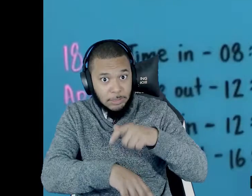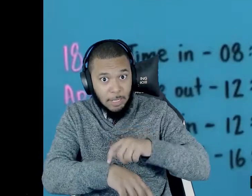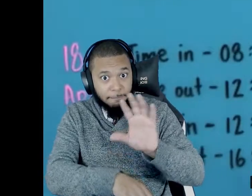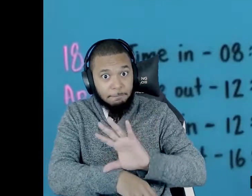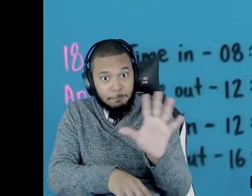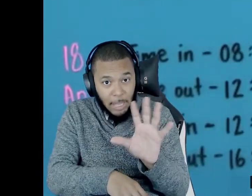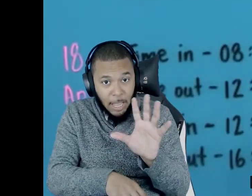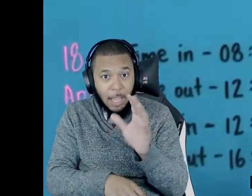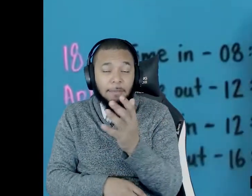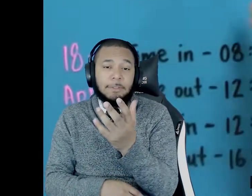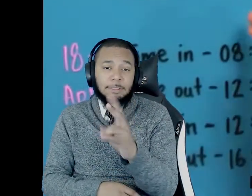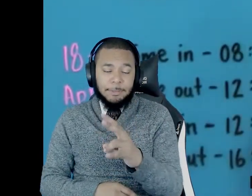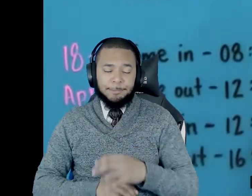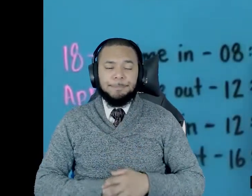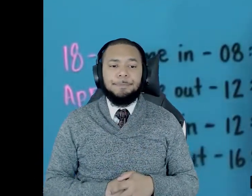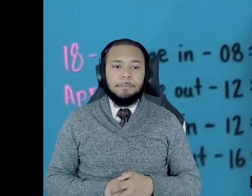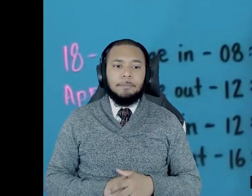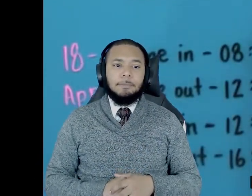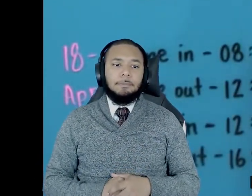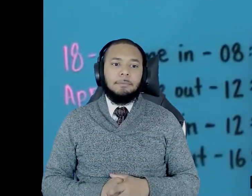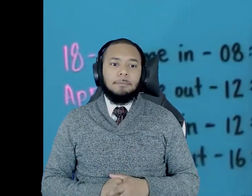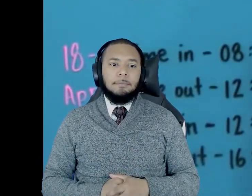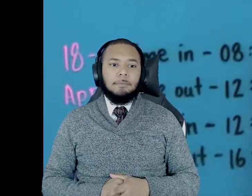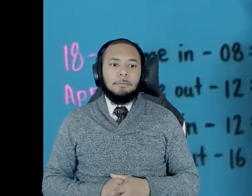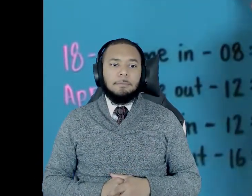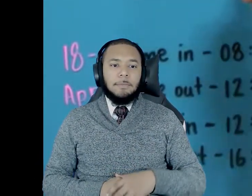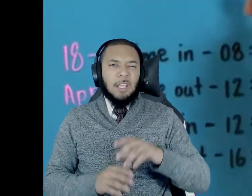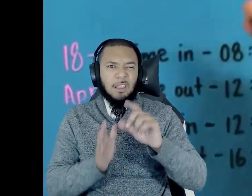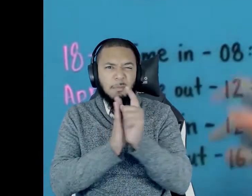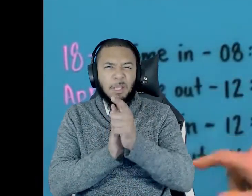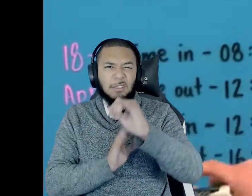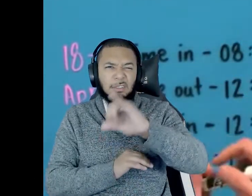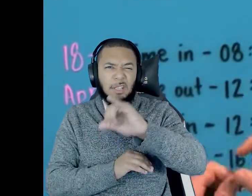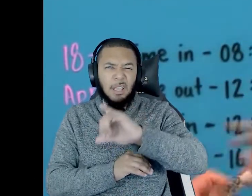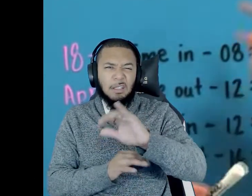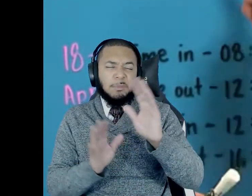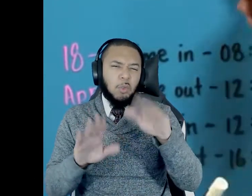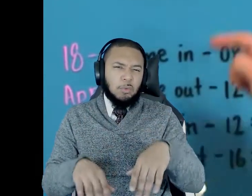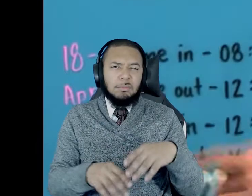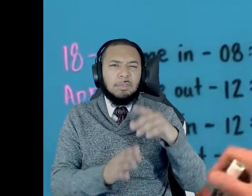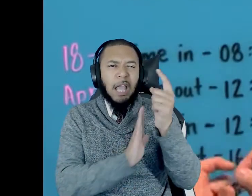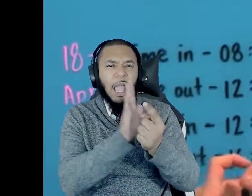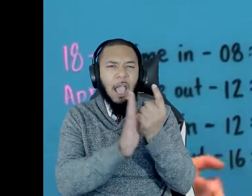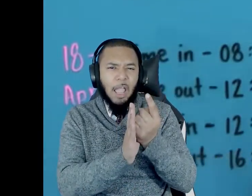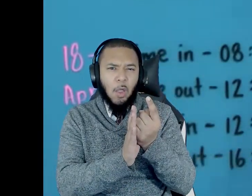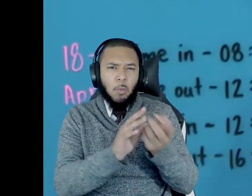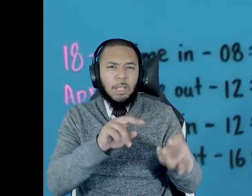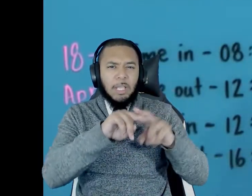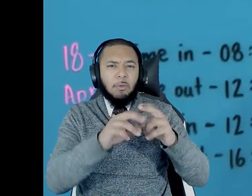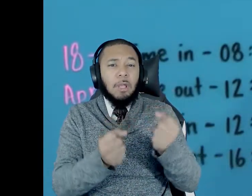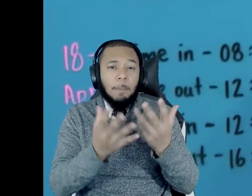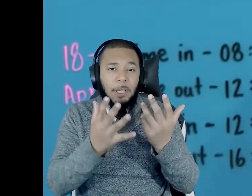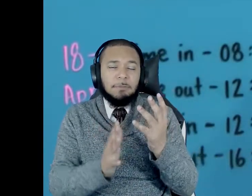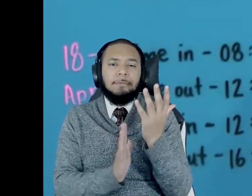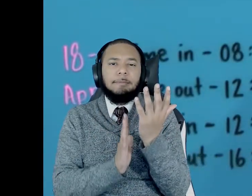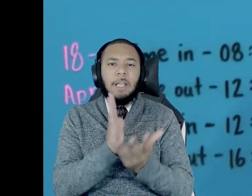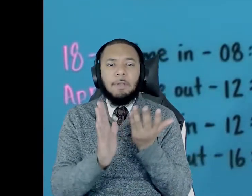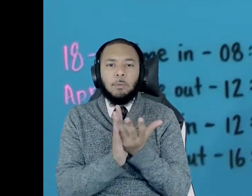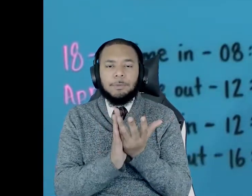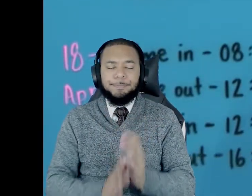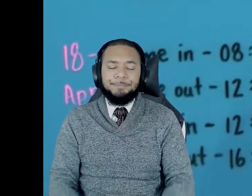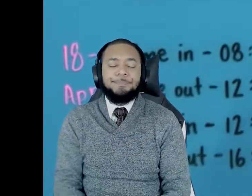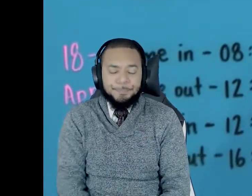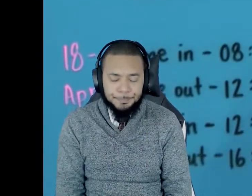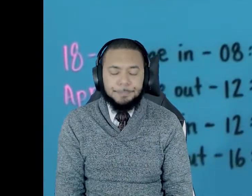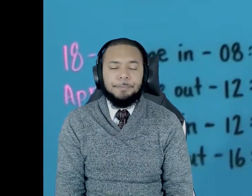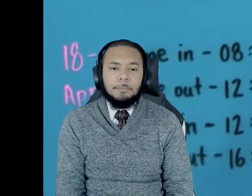So from 12:17 to 17:17, the minutes are the same, so really we just have hours, and the hours increased by 5. So this is